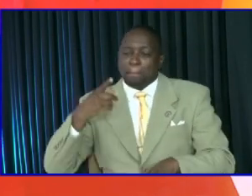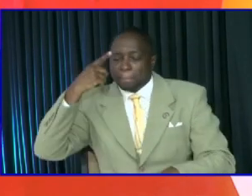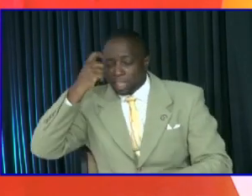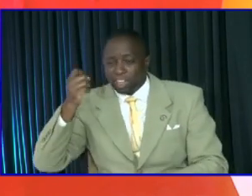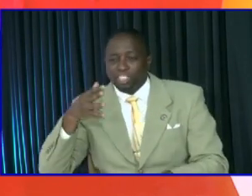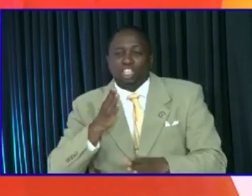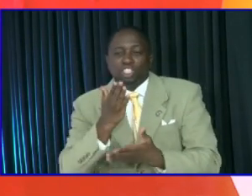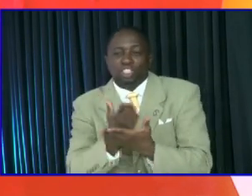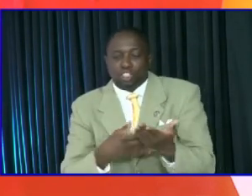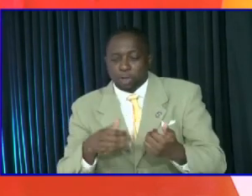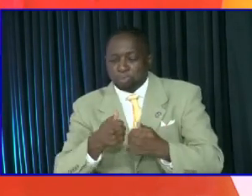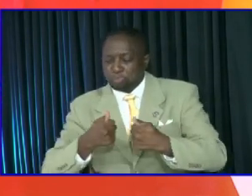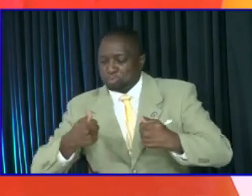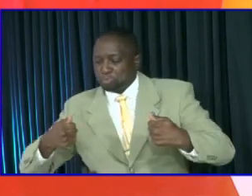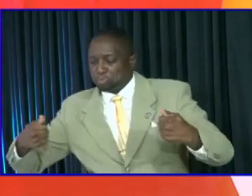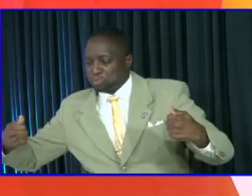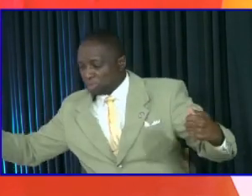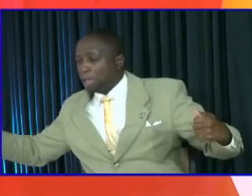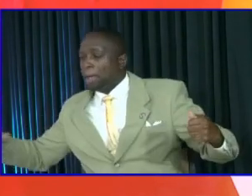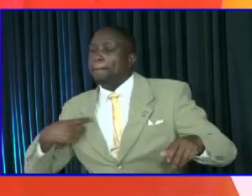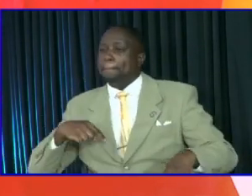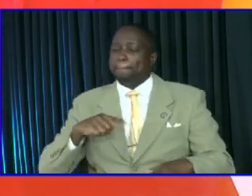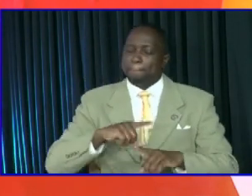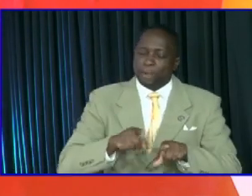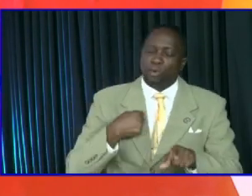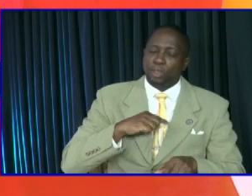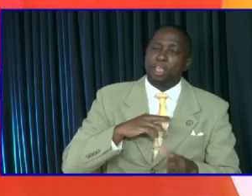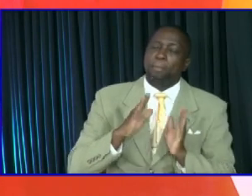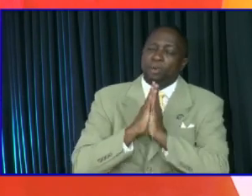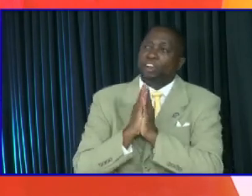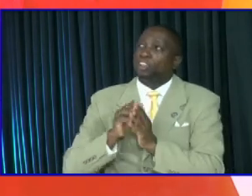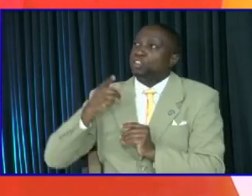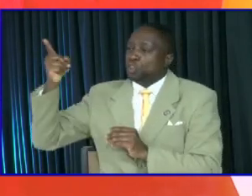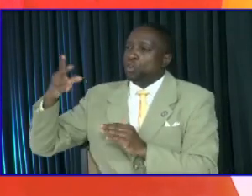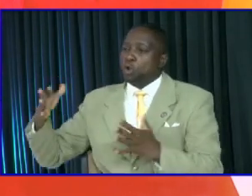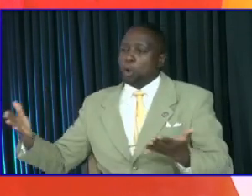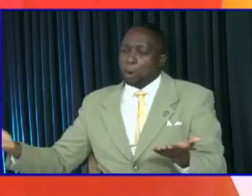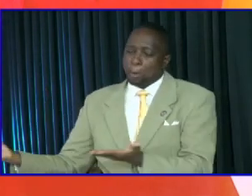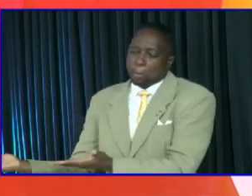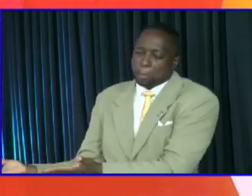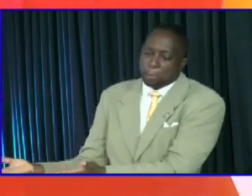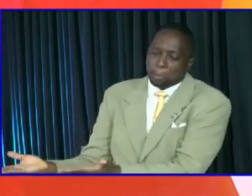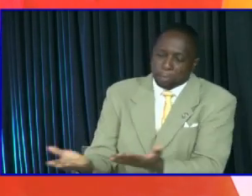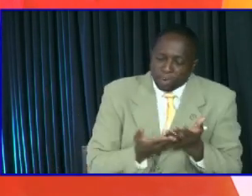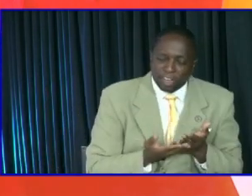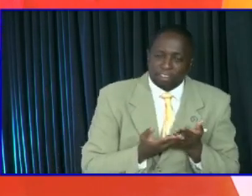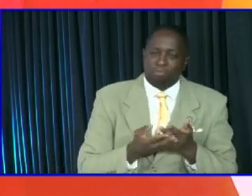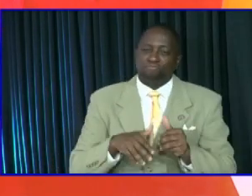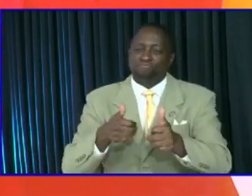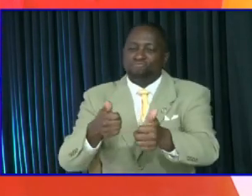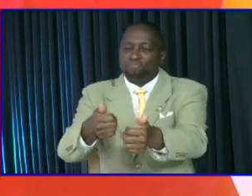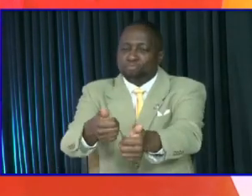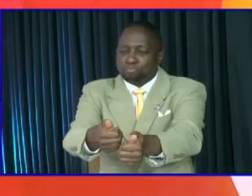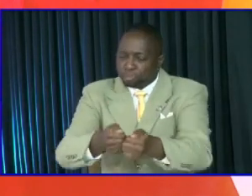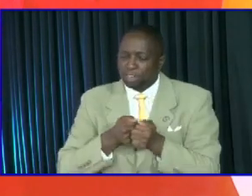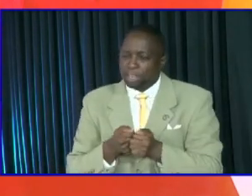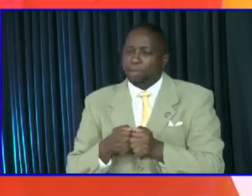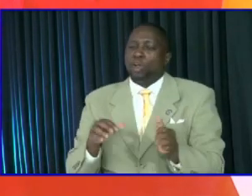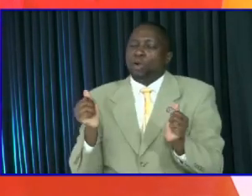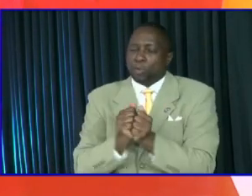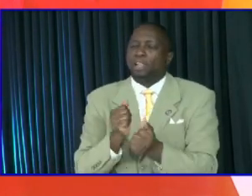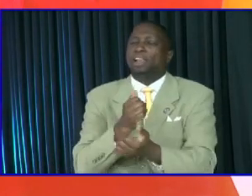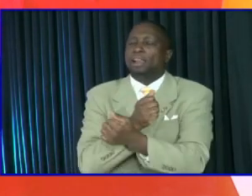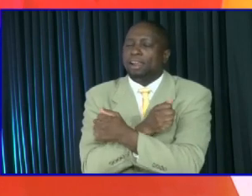you'll bring them back like you bring the prodigal son. We pray, God, that you'll pull them with that strong cord of love.